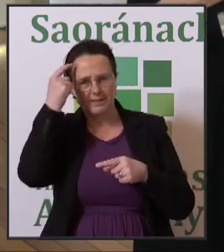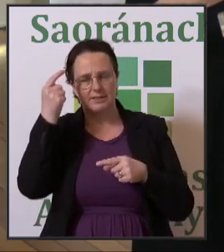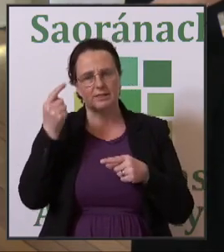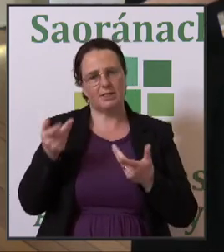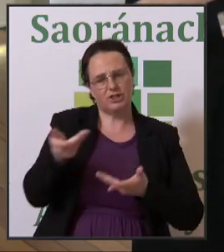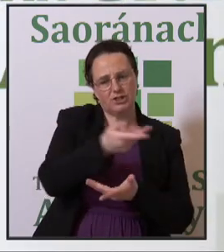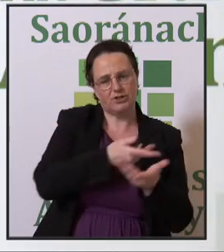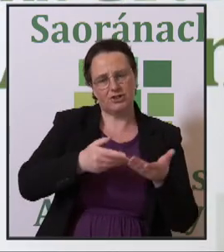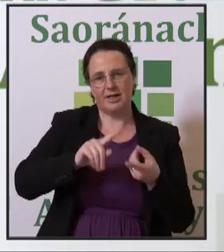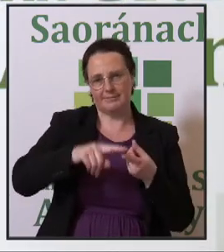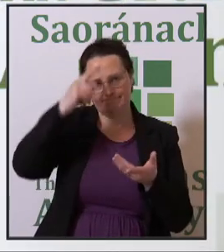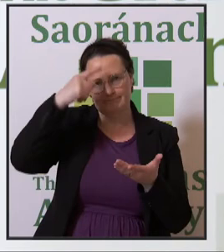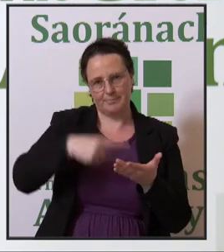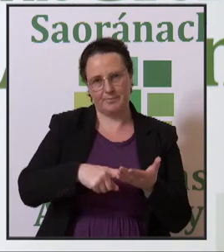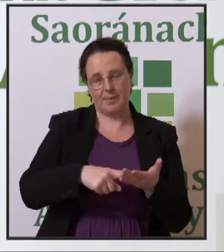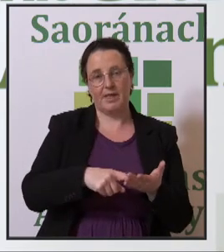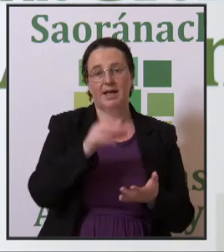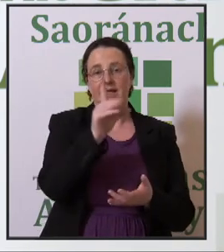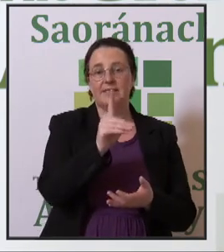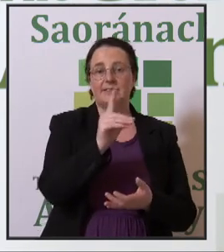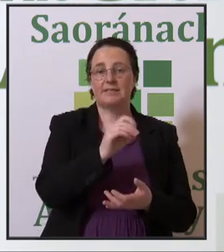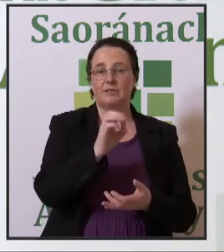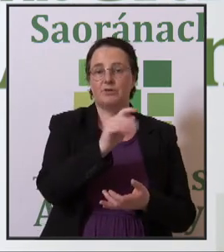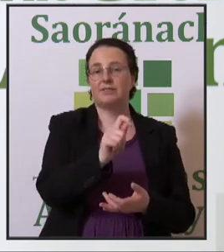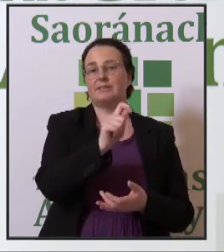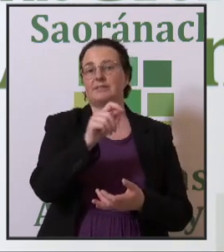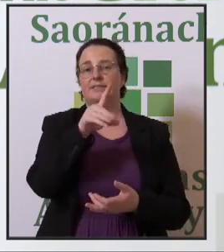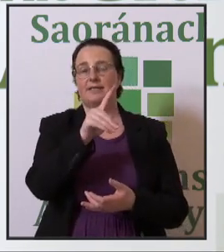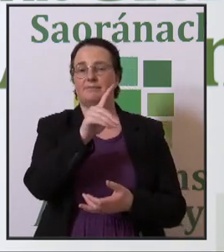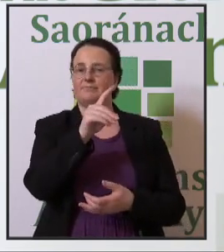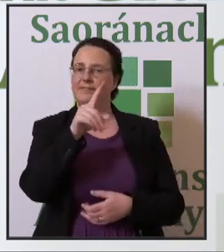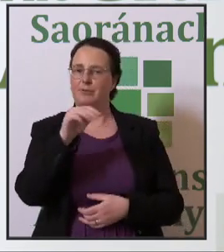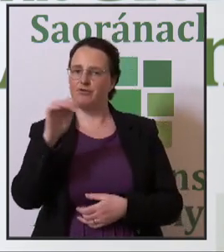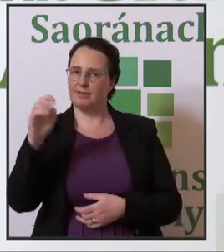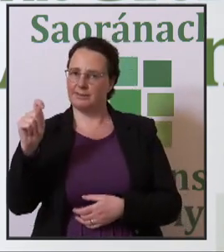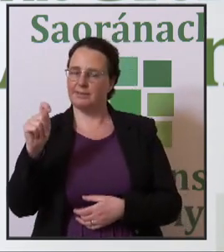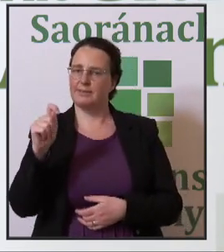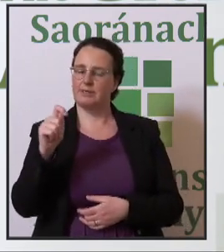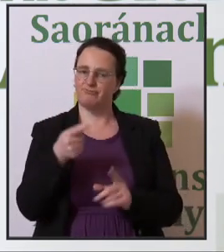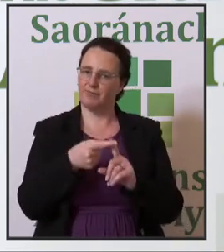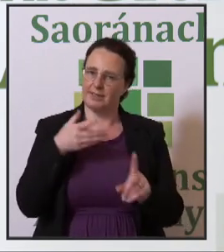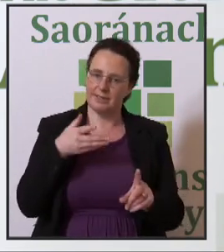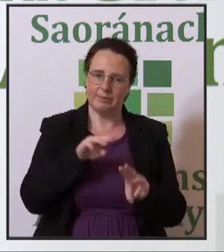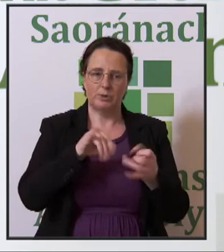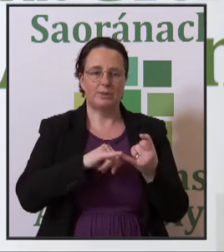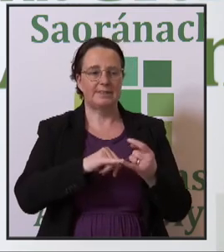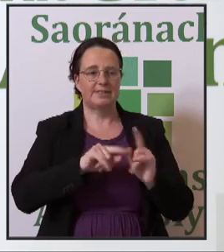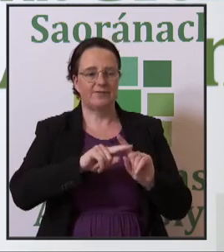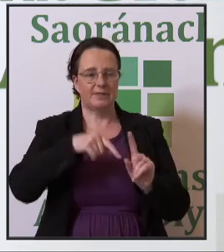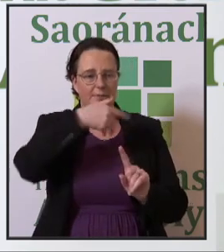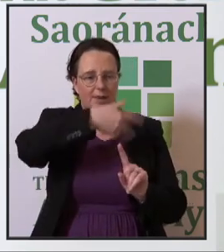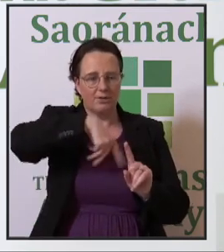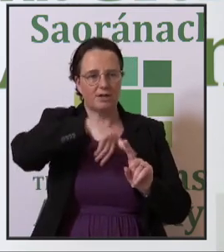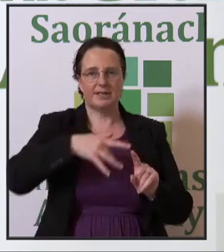decisions. Deliberative Democrats recognise the value of bringing people of diverse opinions, backgrounds, and